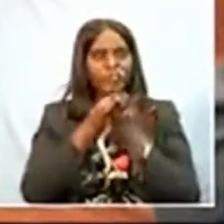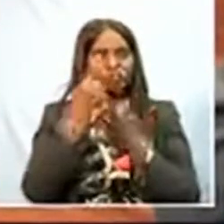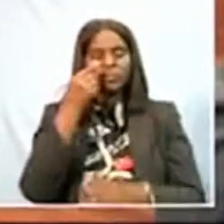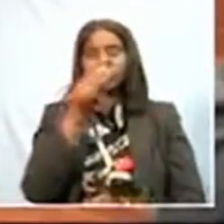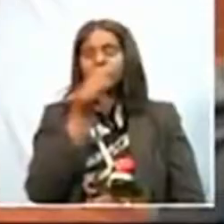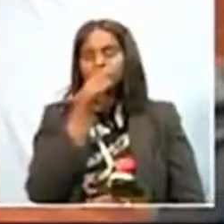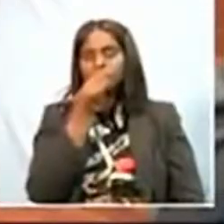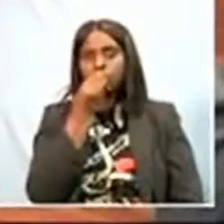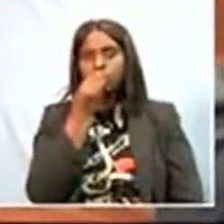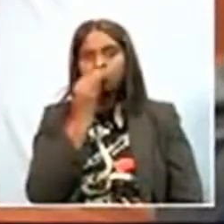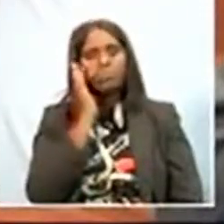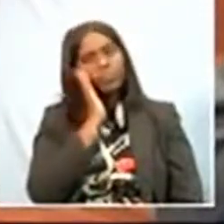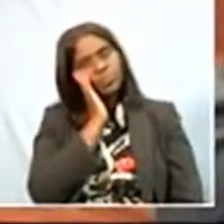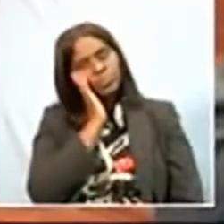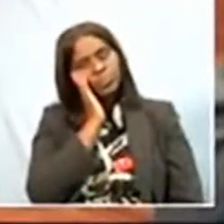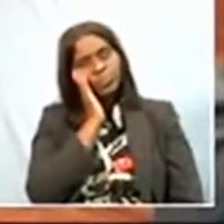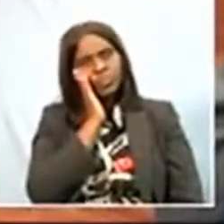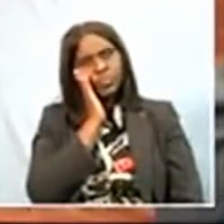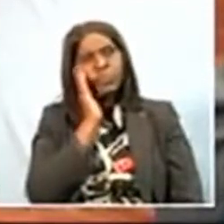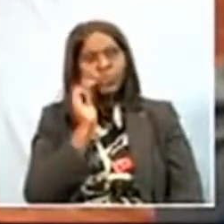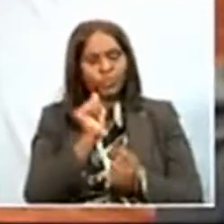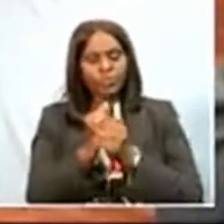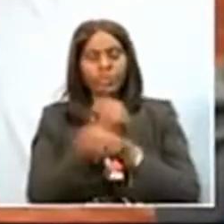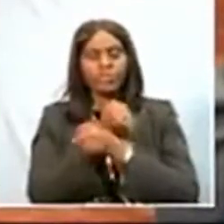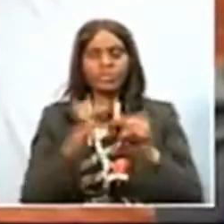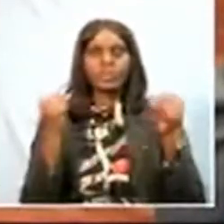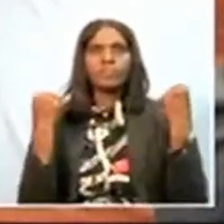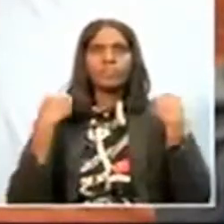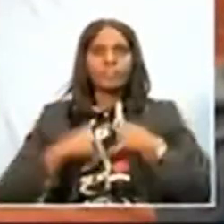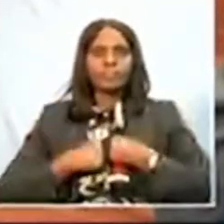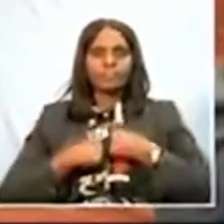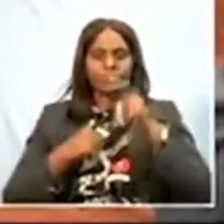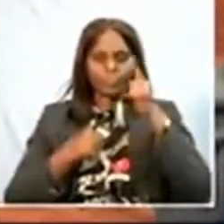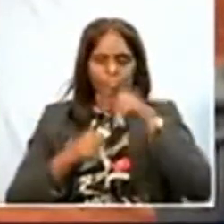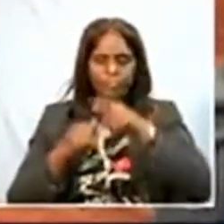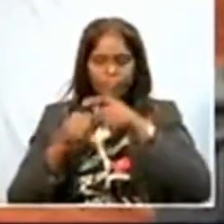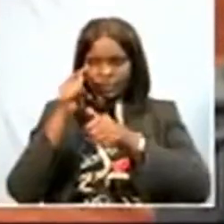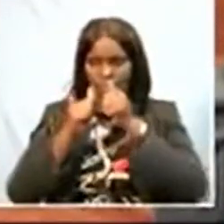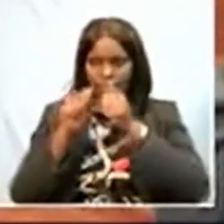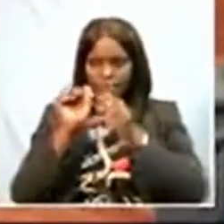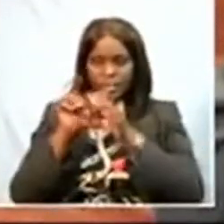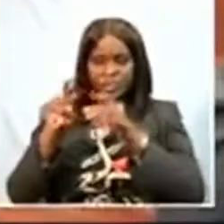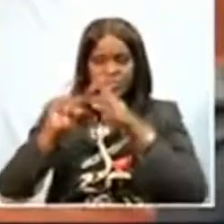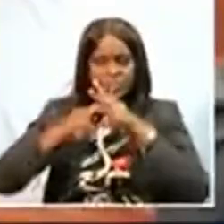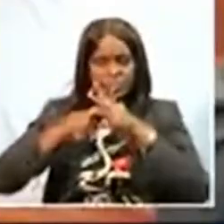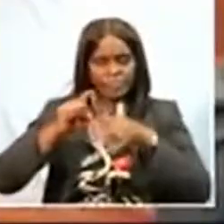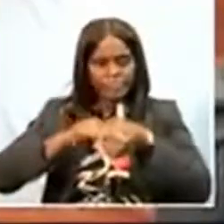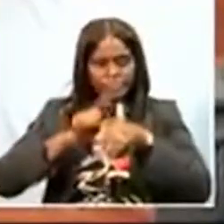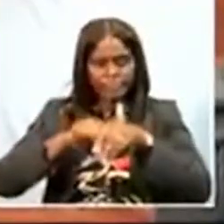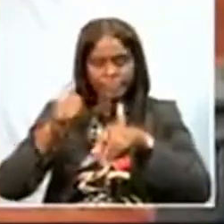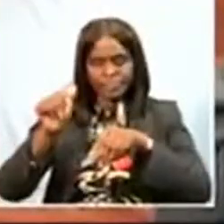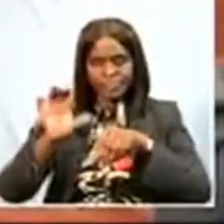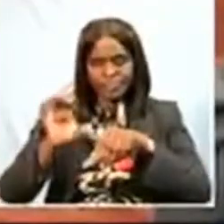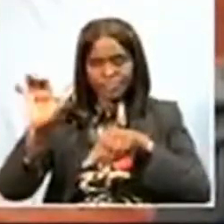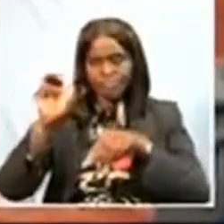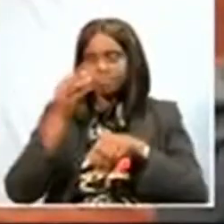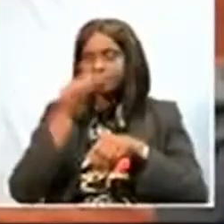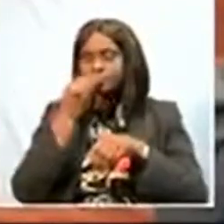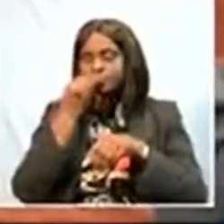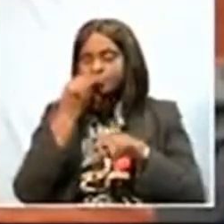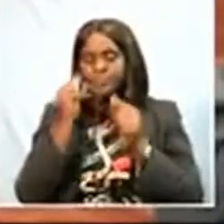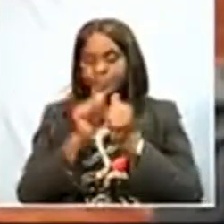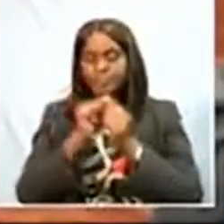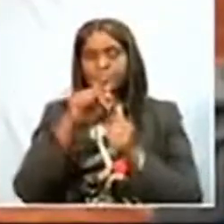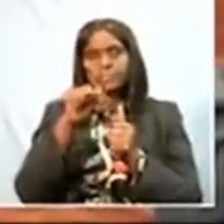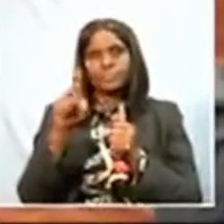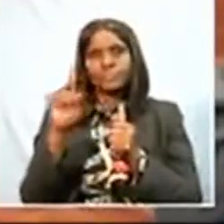meals, accommodation, and safety attire. This is because in the beginning, the component of meals and